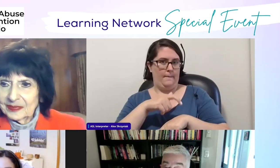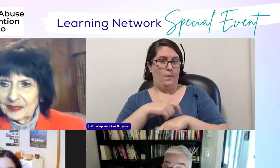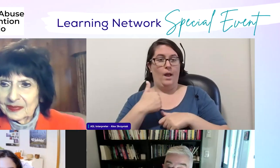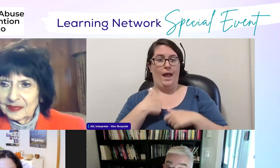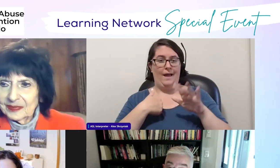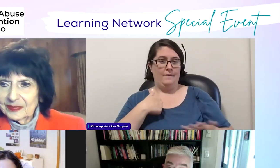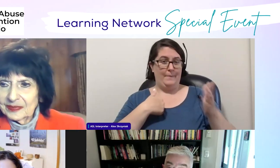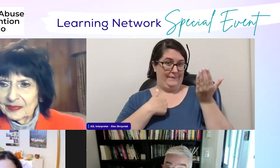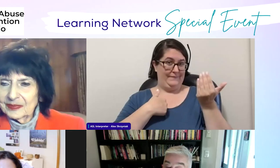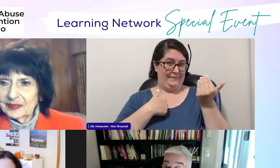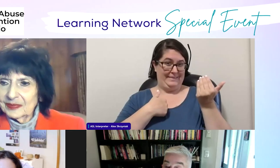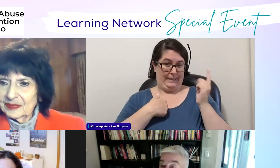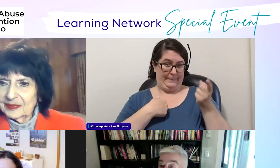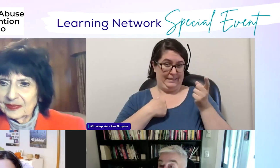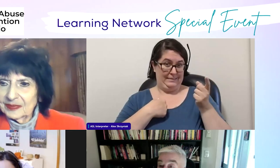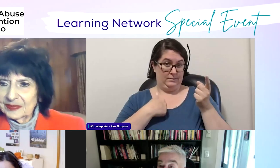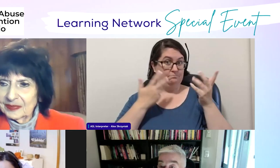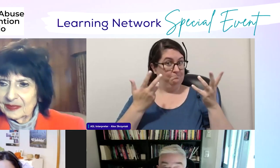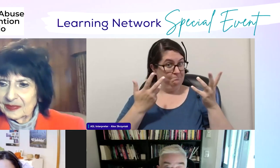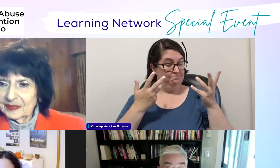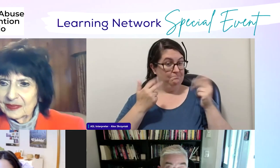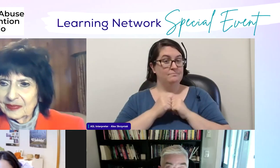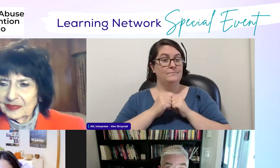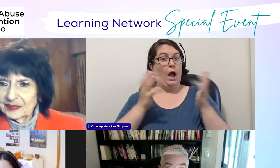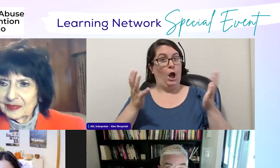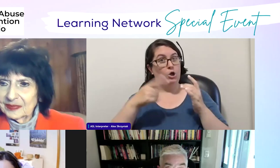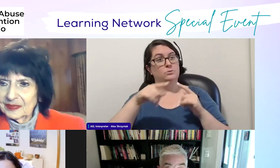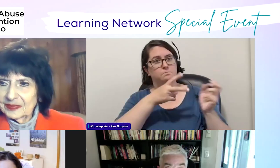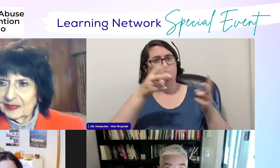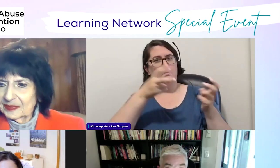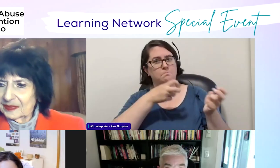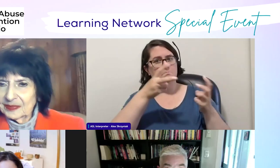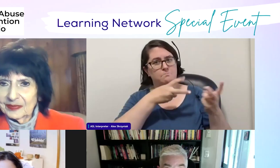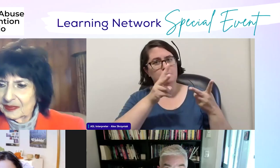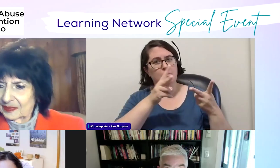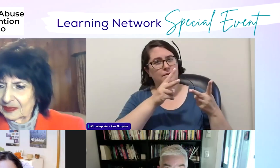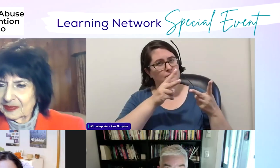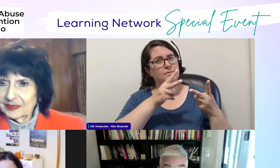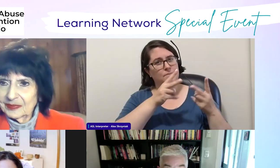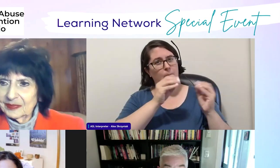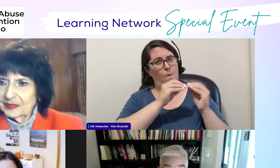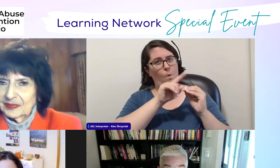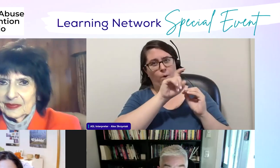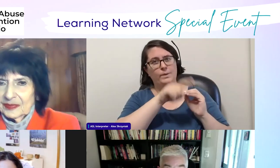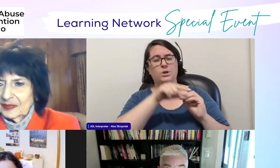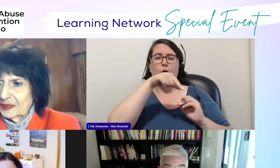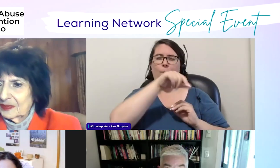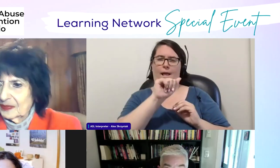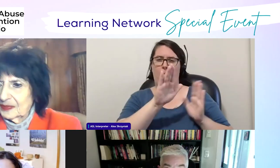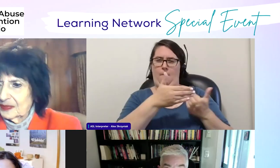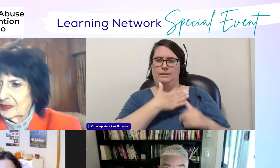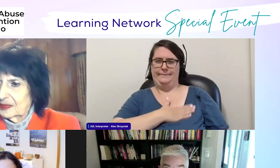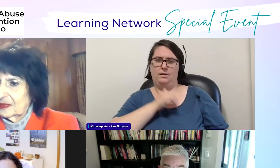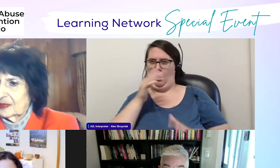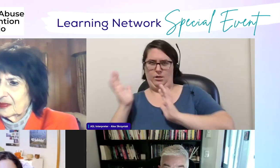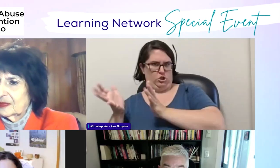approximately 15 minutes. I encourage everyone to continue submitting their questions in the Zoom Q&A box. And